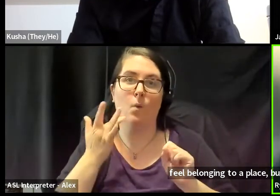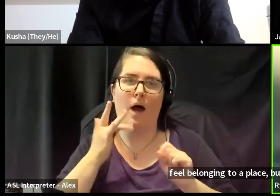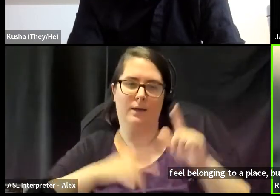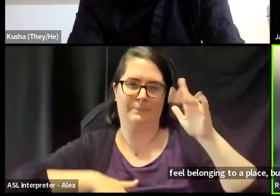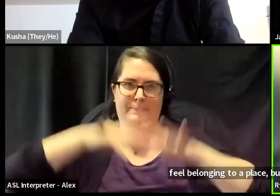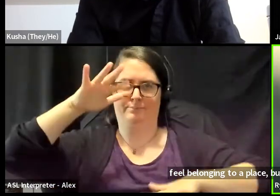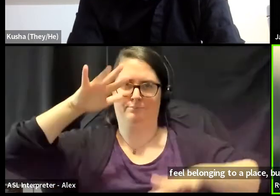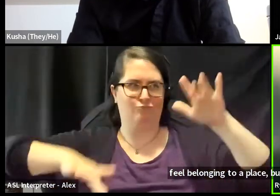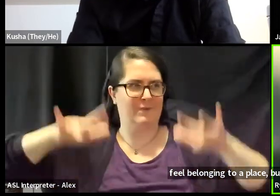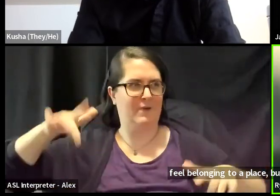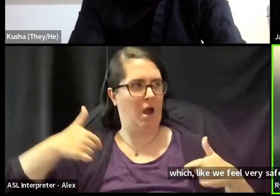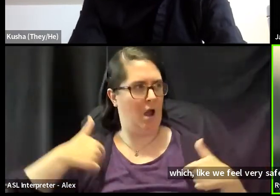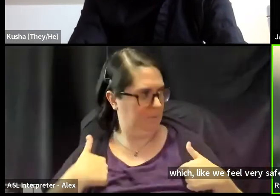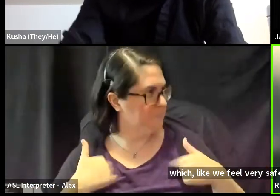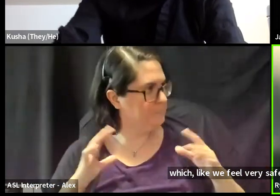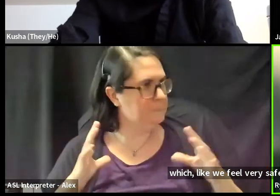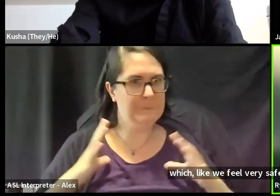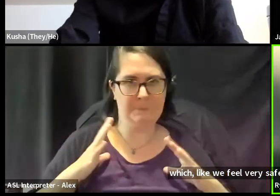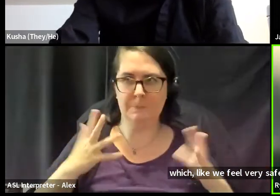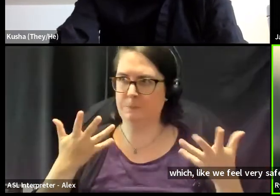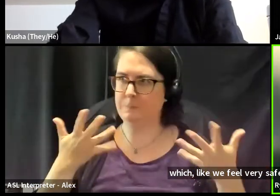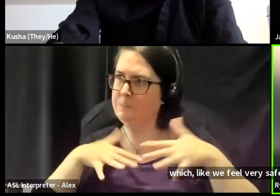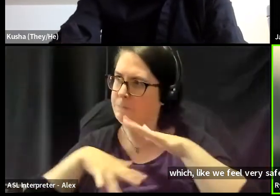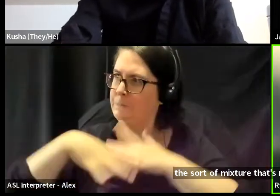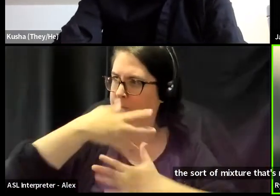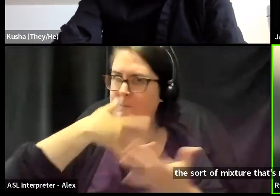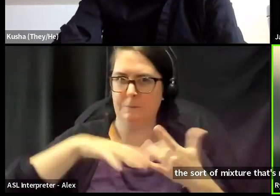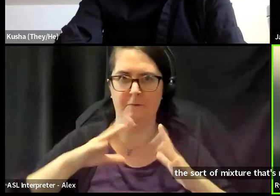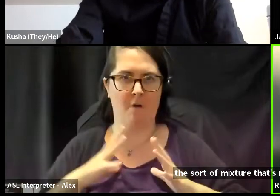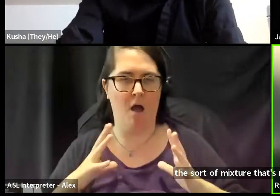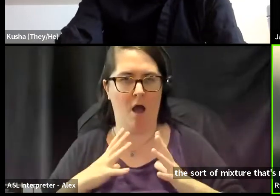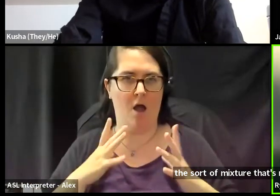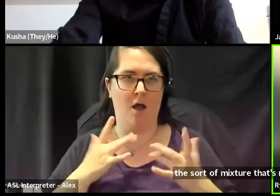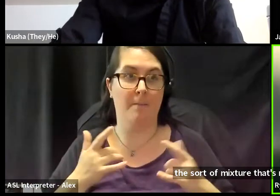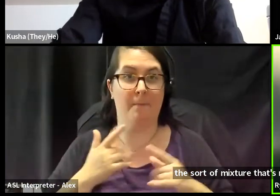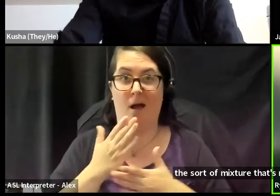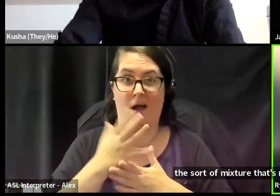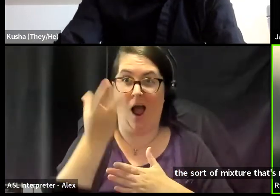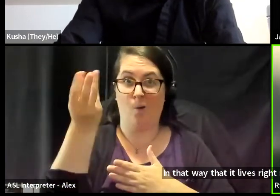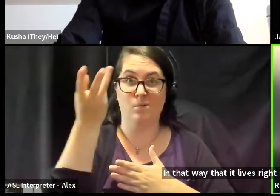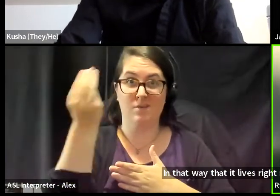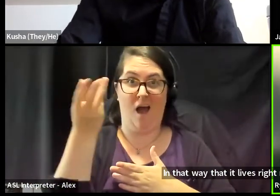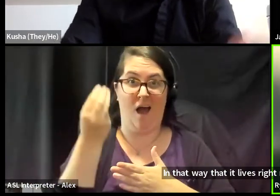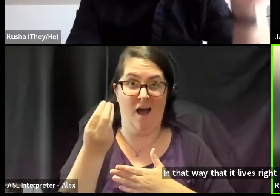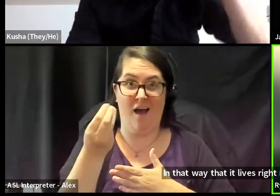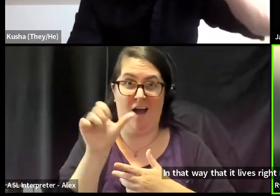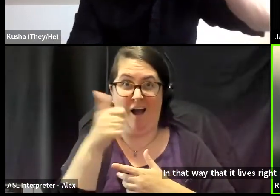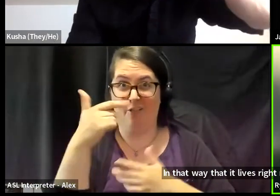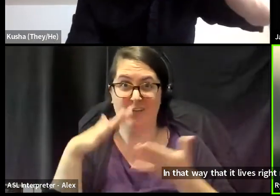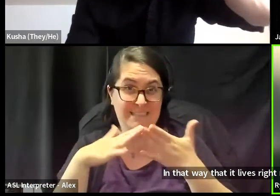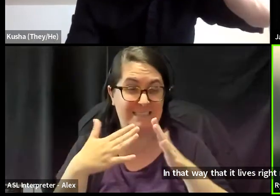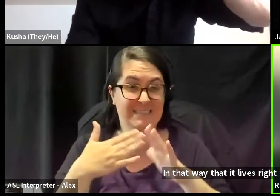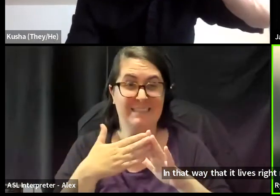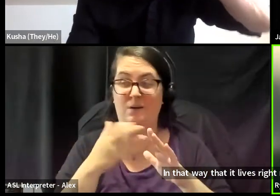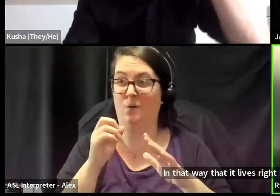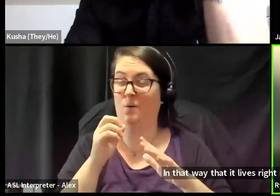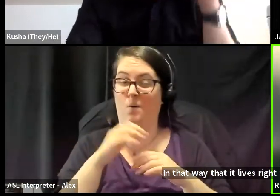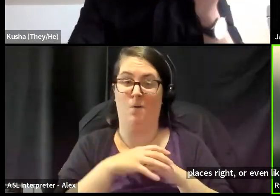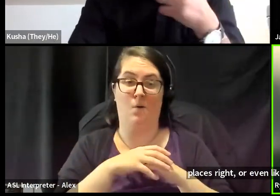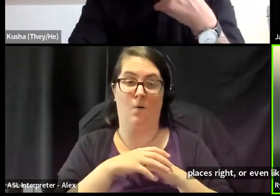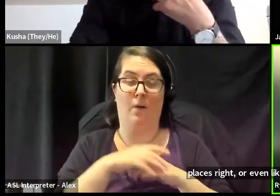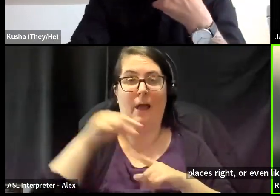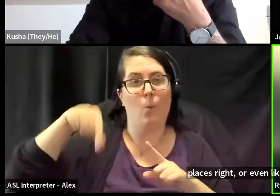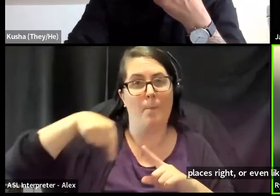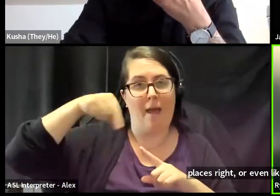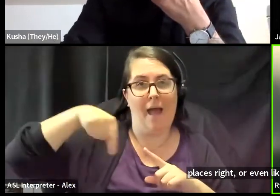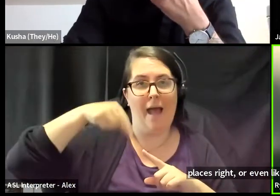mixture that's made the city possible in the way that it lives right now. But you go to other places, right? Or even like, I think with Quebec